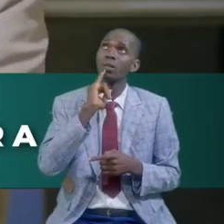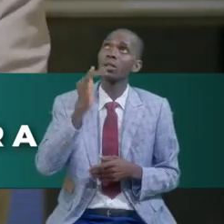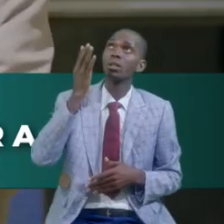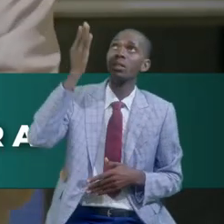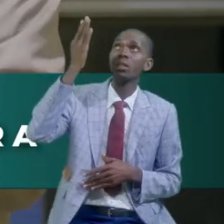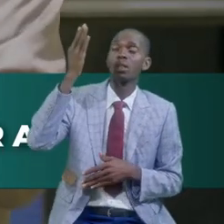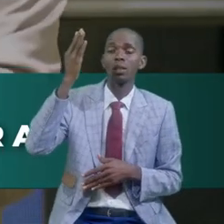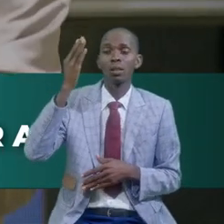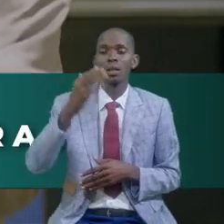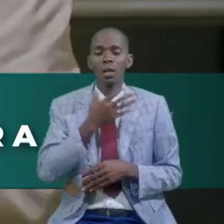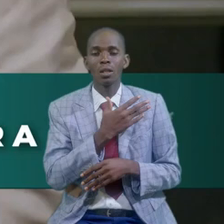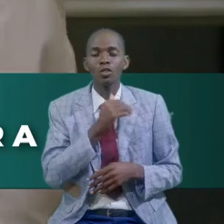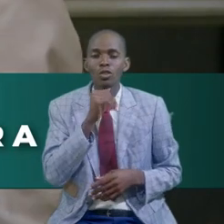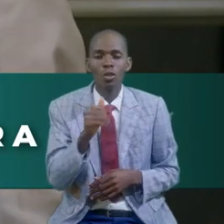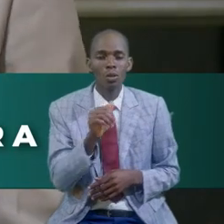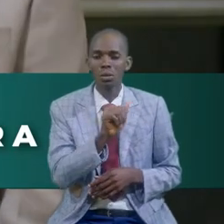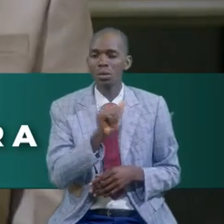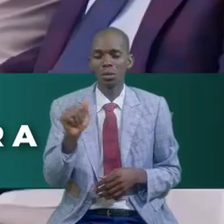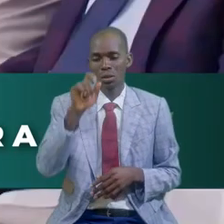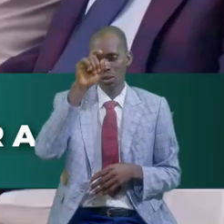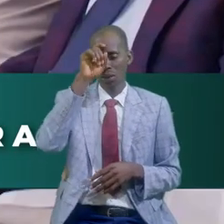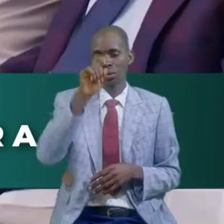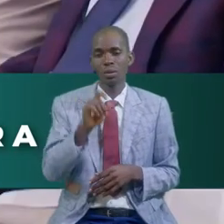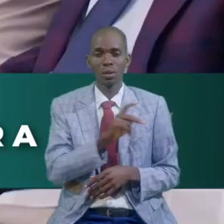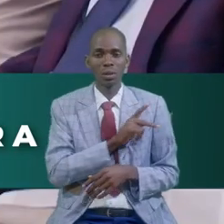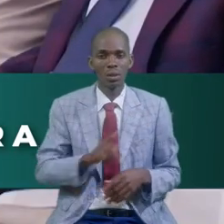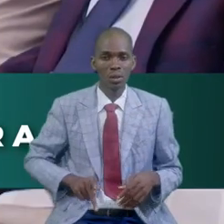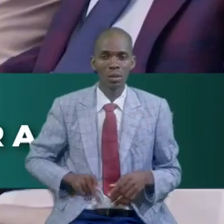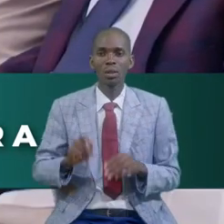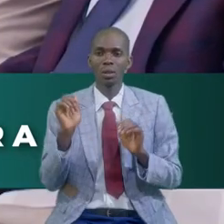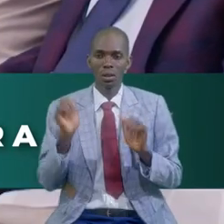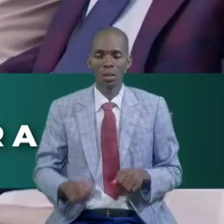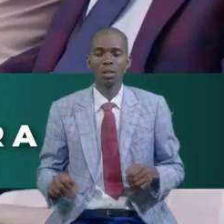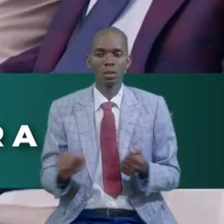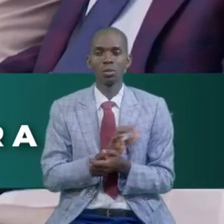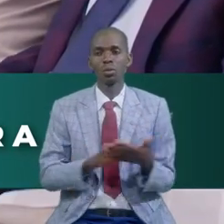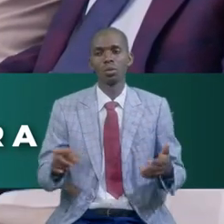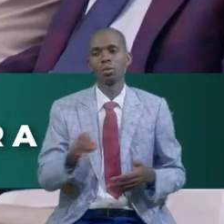and not a Jezebel can get rid of you.